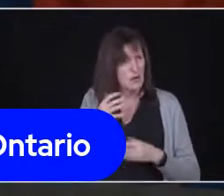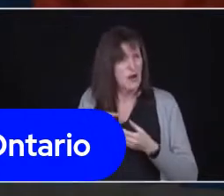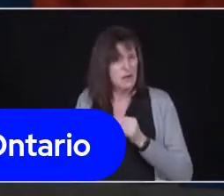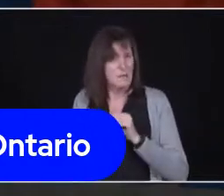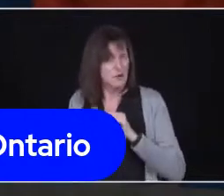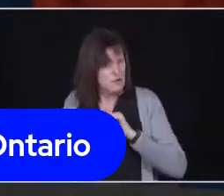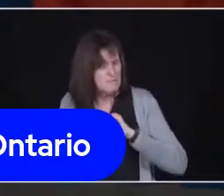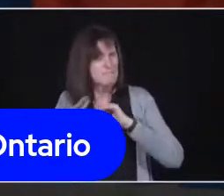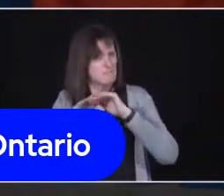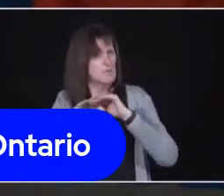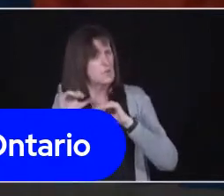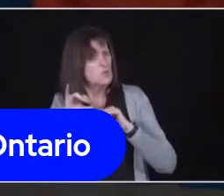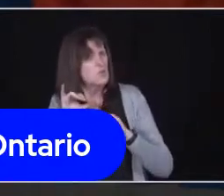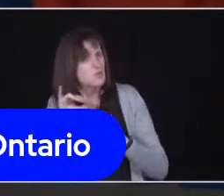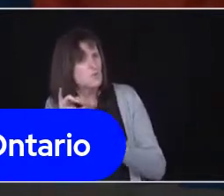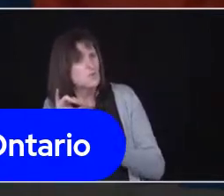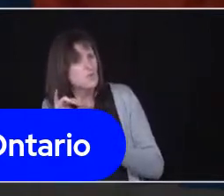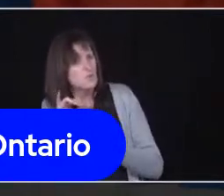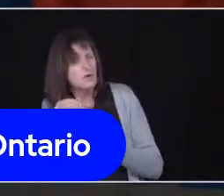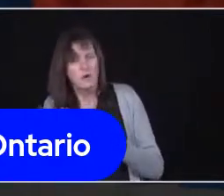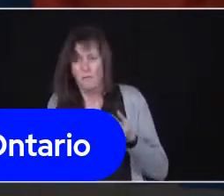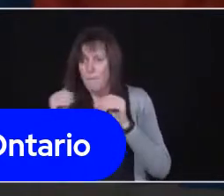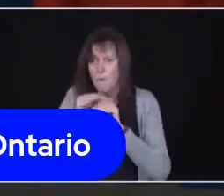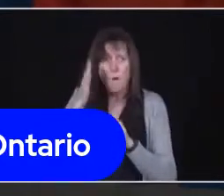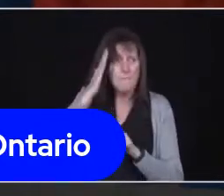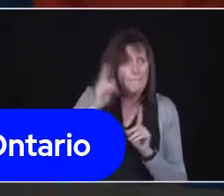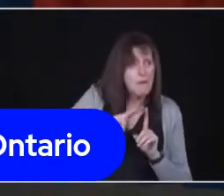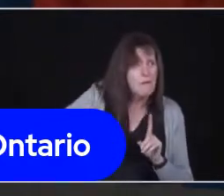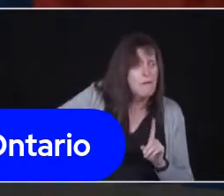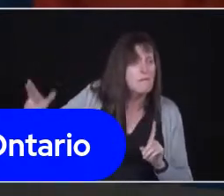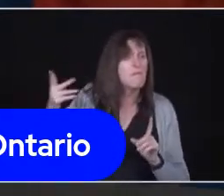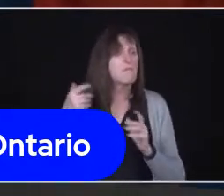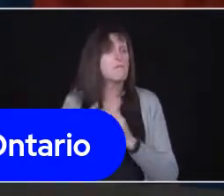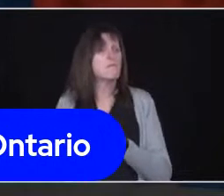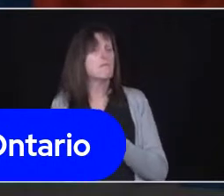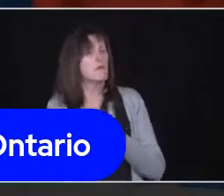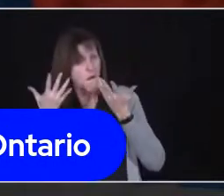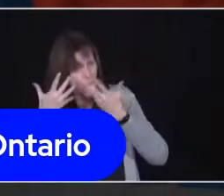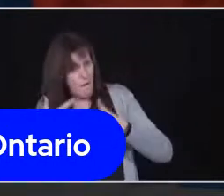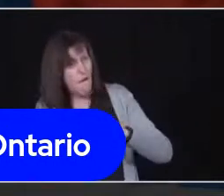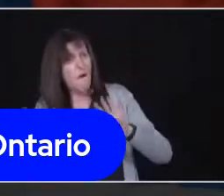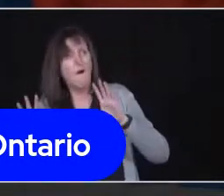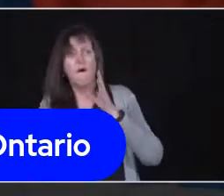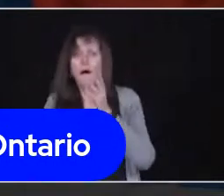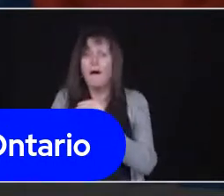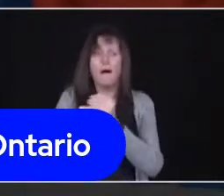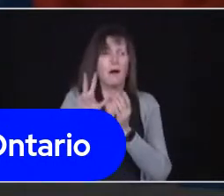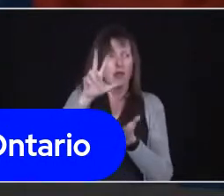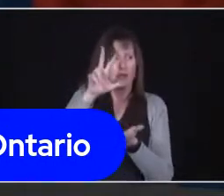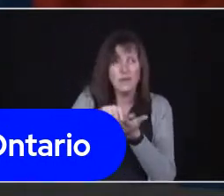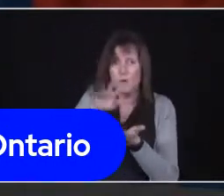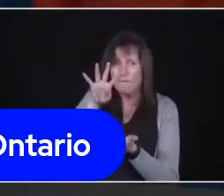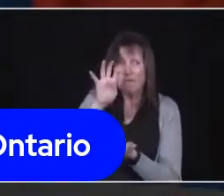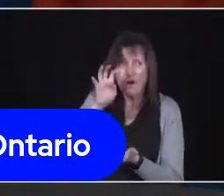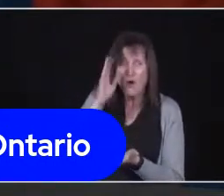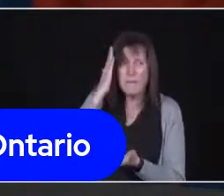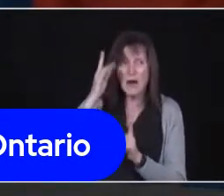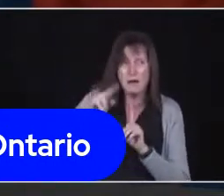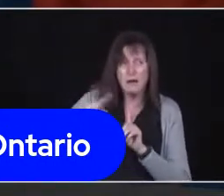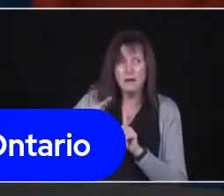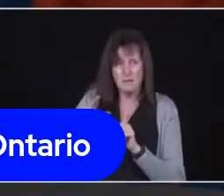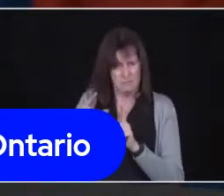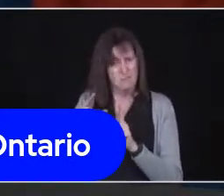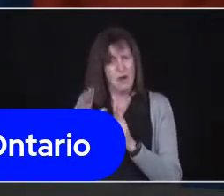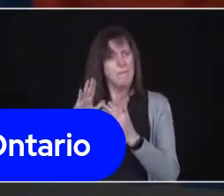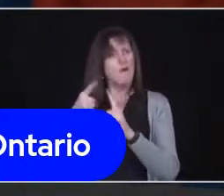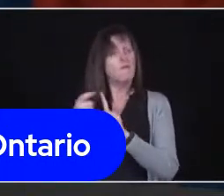the beds. We've already added over 3,400 beds to our capacity since this time last year, which